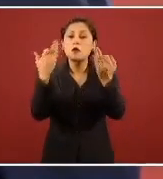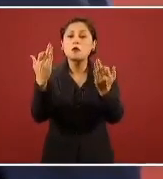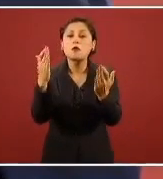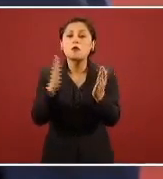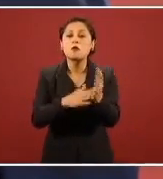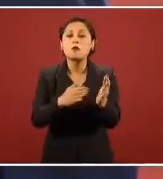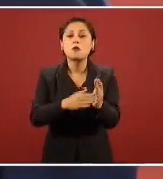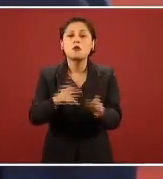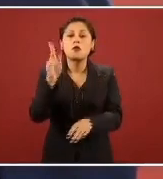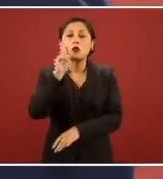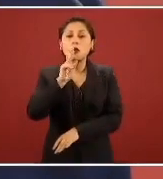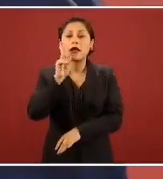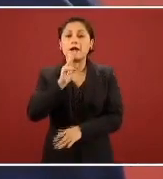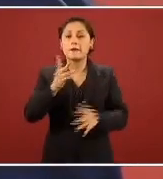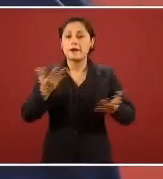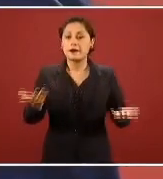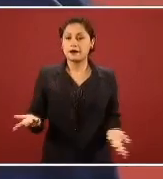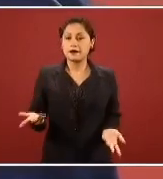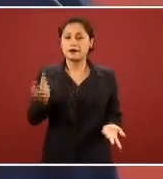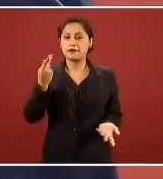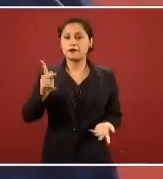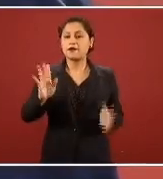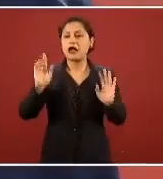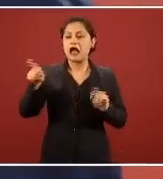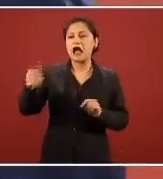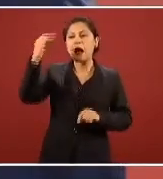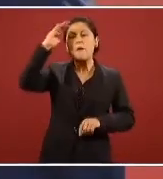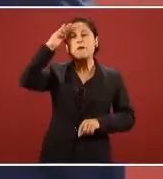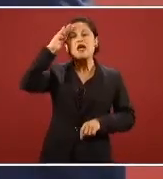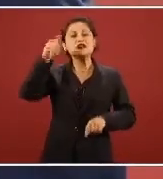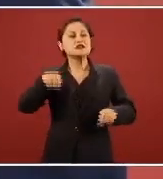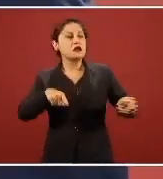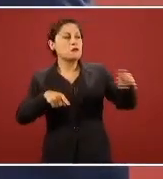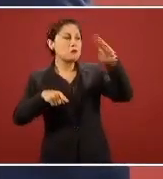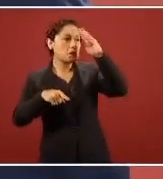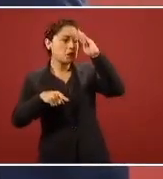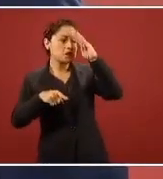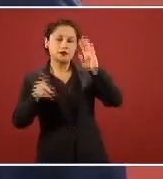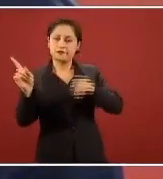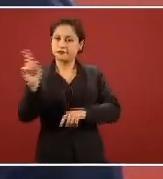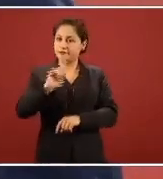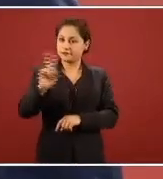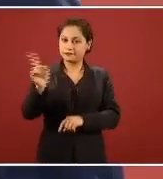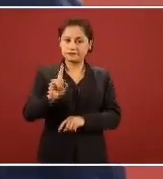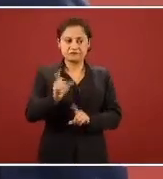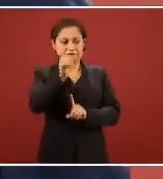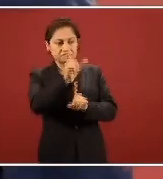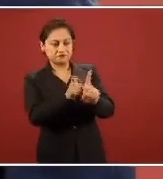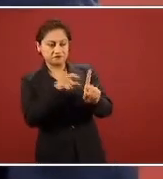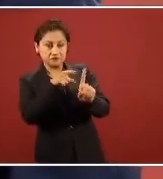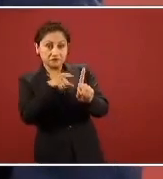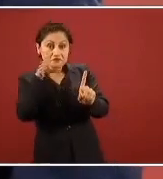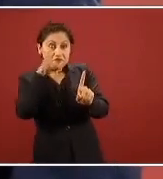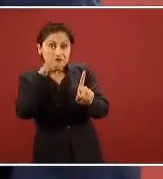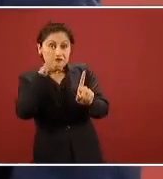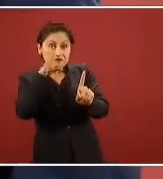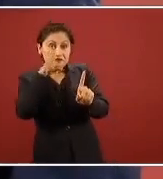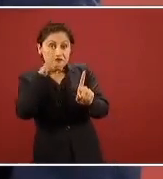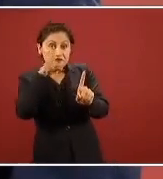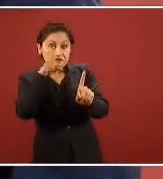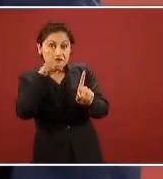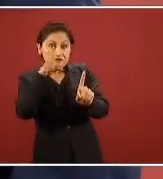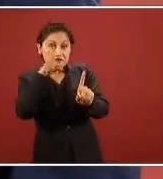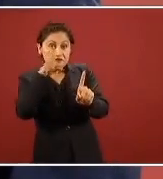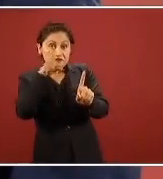Sí. Tiene que haber pruebas de que alguien tiene malos antecedentes. And there